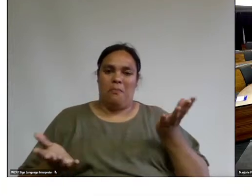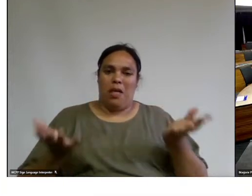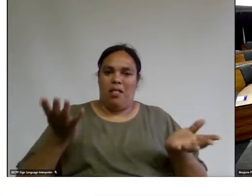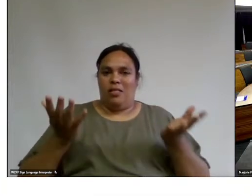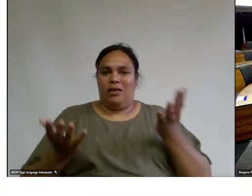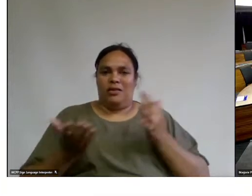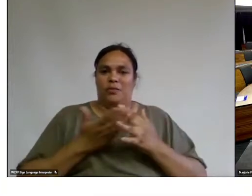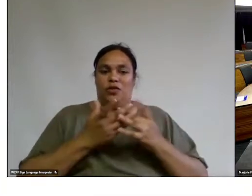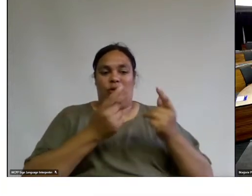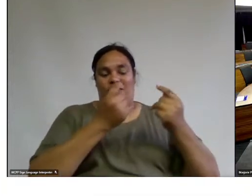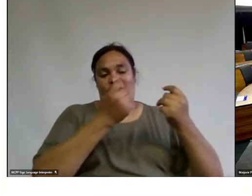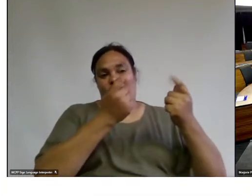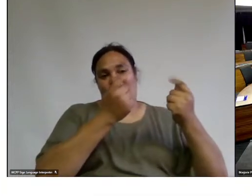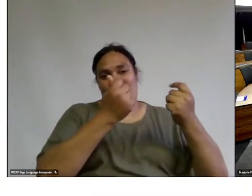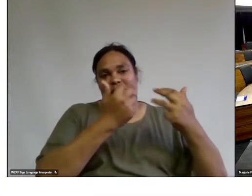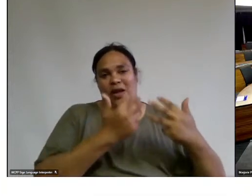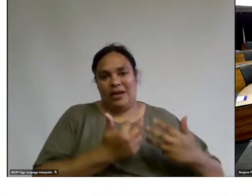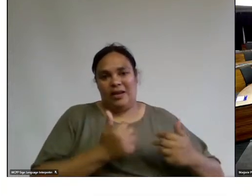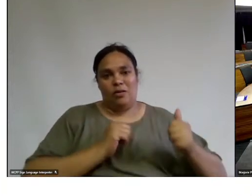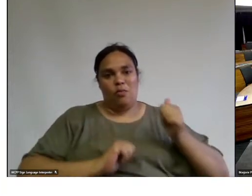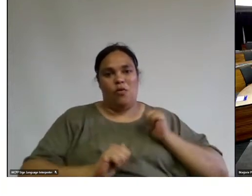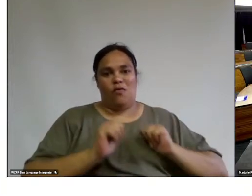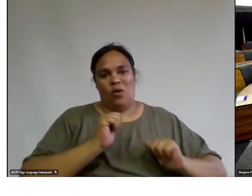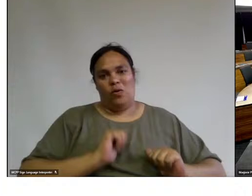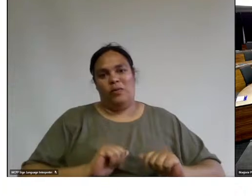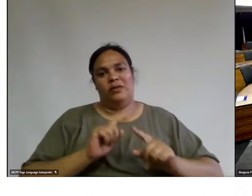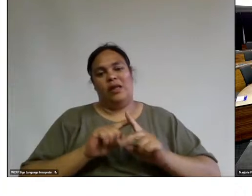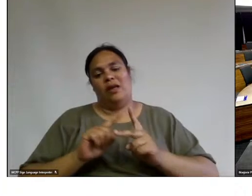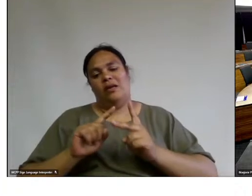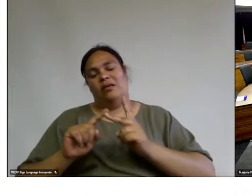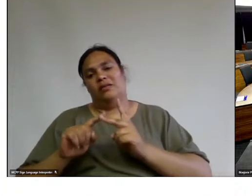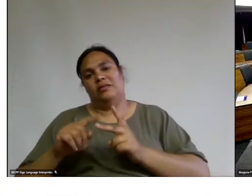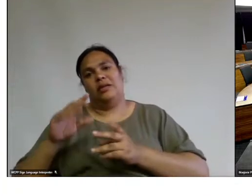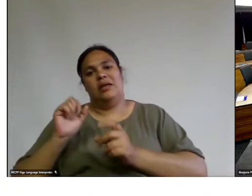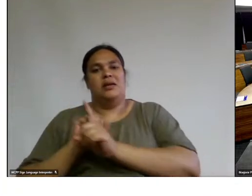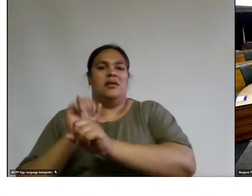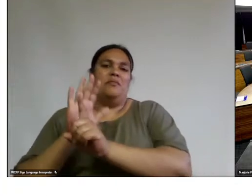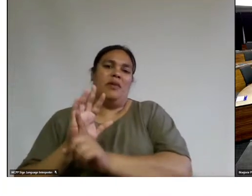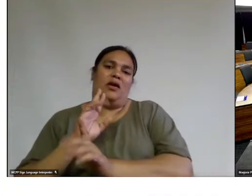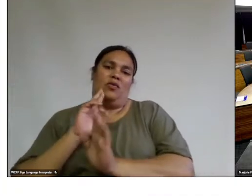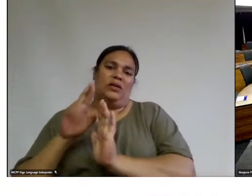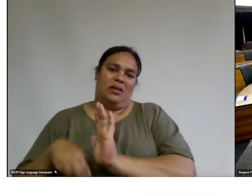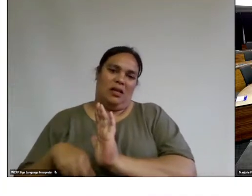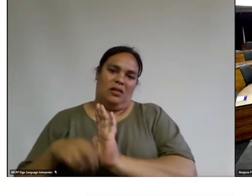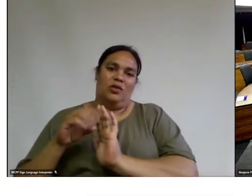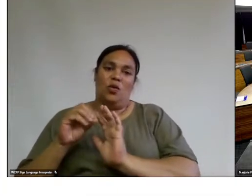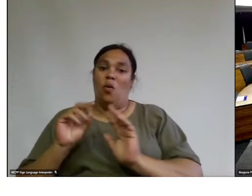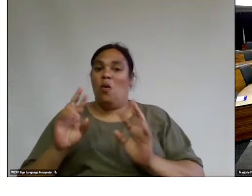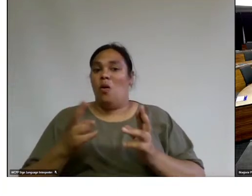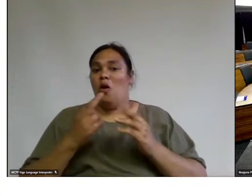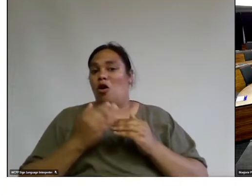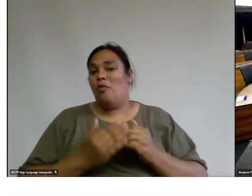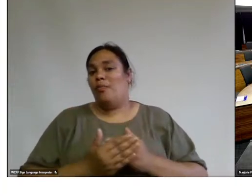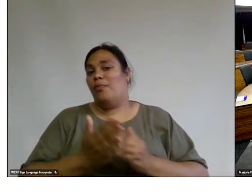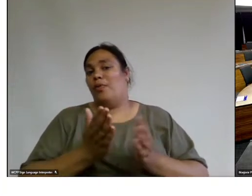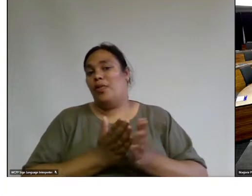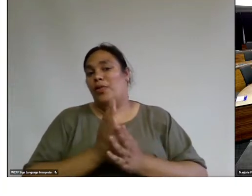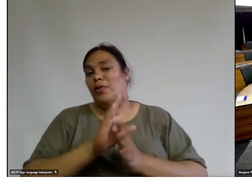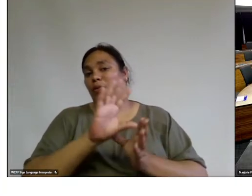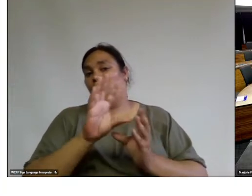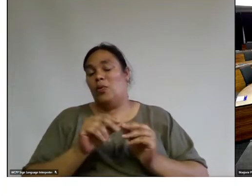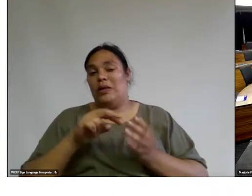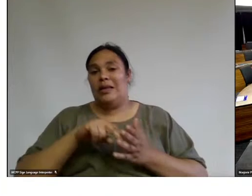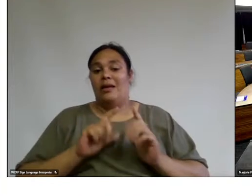a financial performance and the impact results. And hopefully through that standing committee,